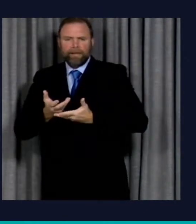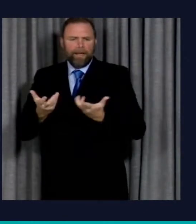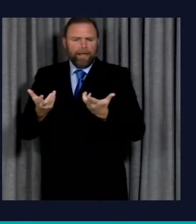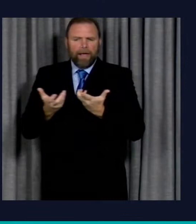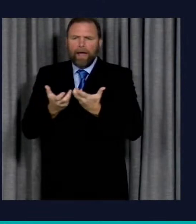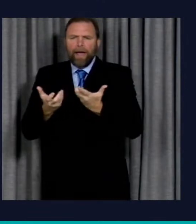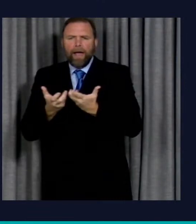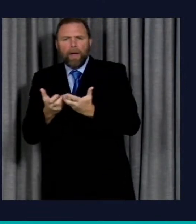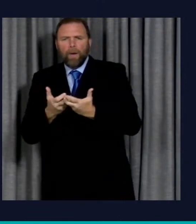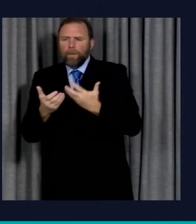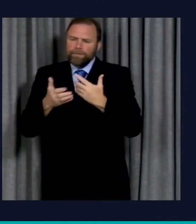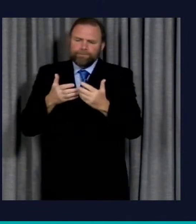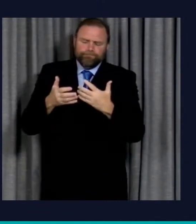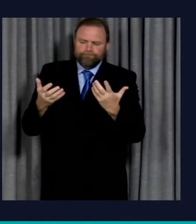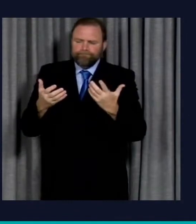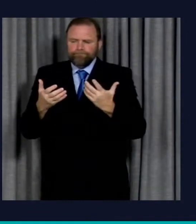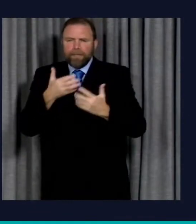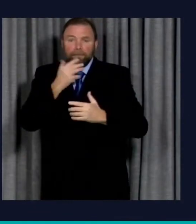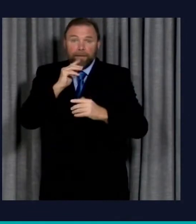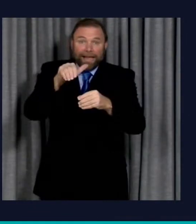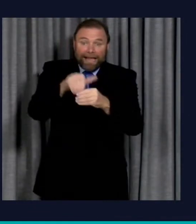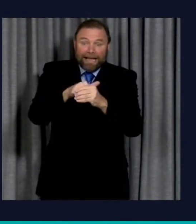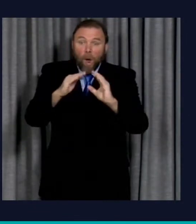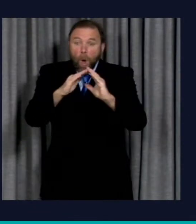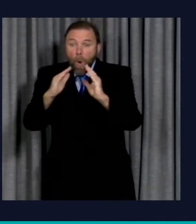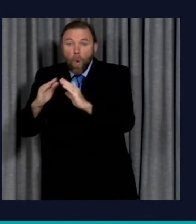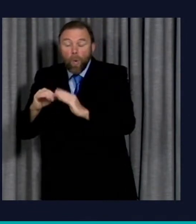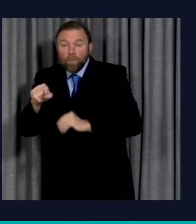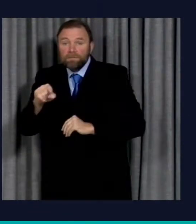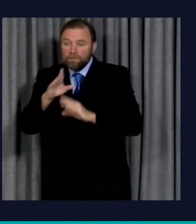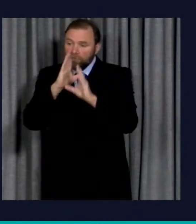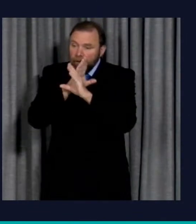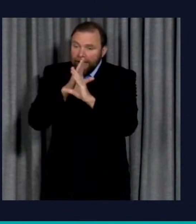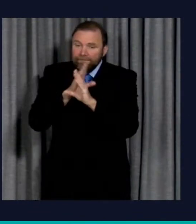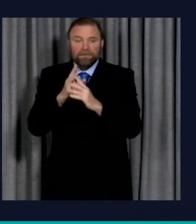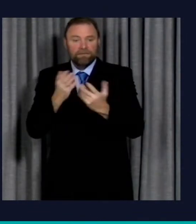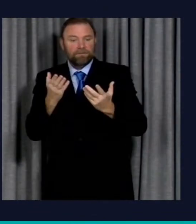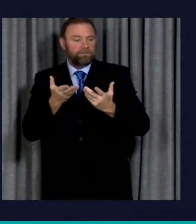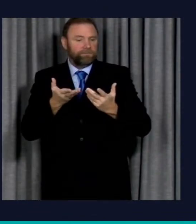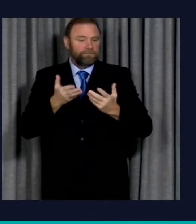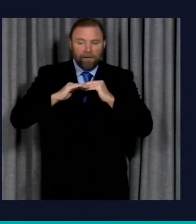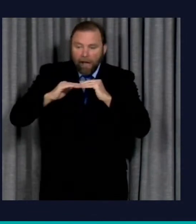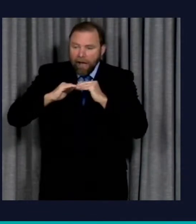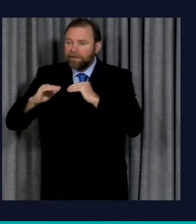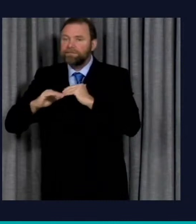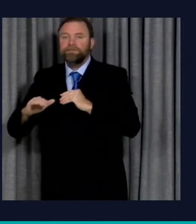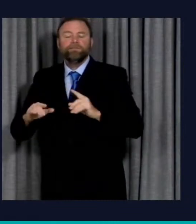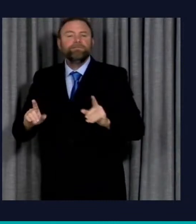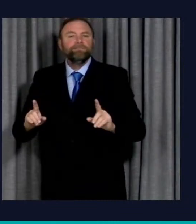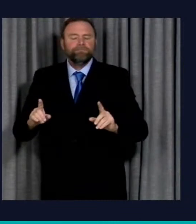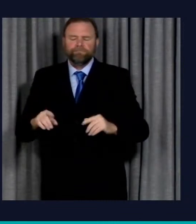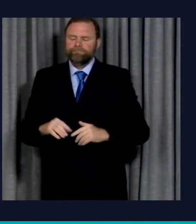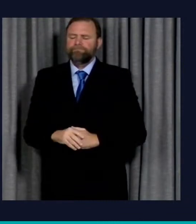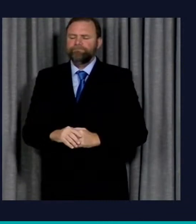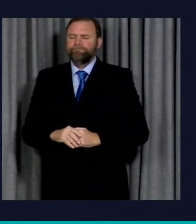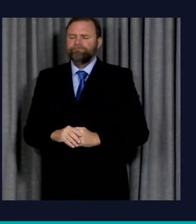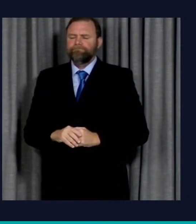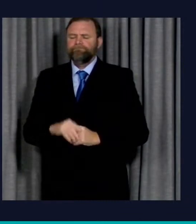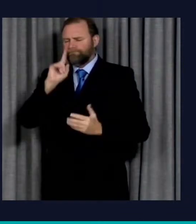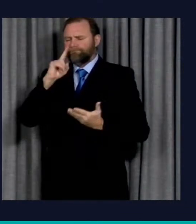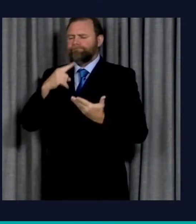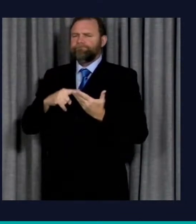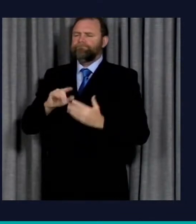we deal with people mixing in each other's homes and in private gardens. and we have decided not to make